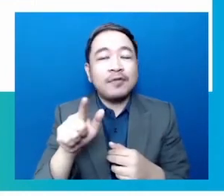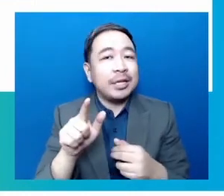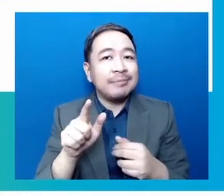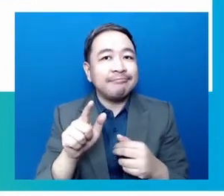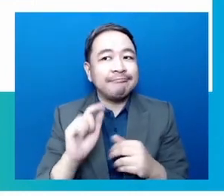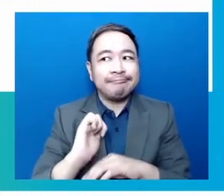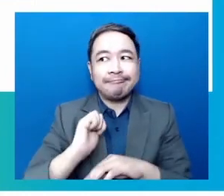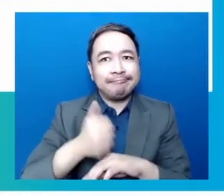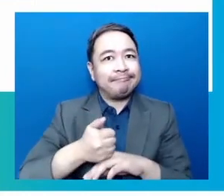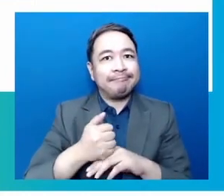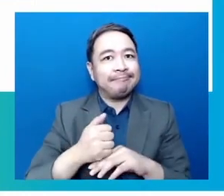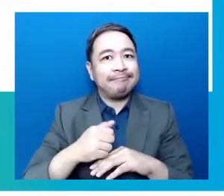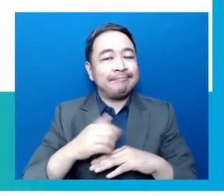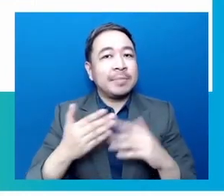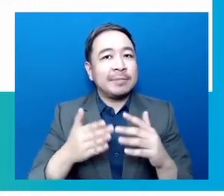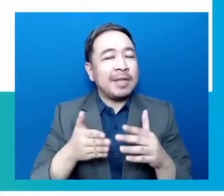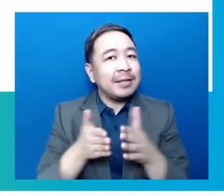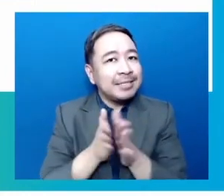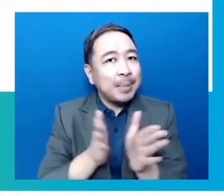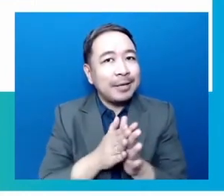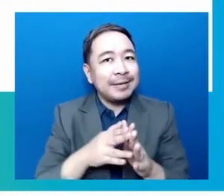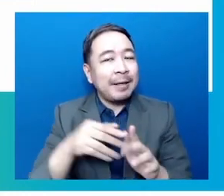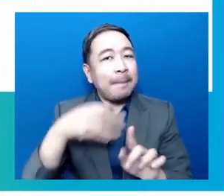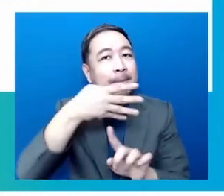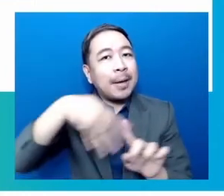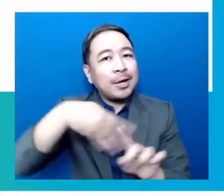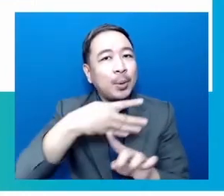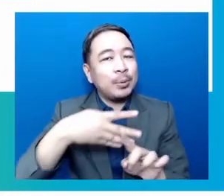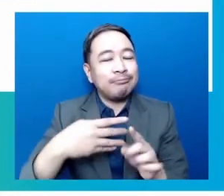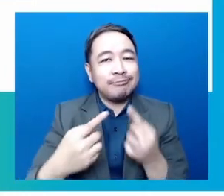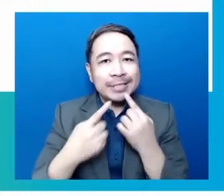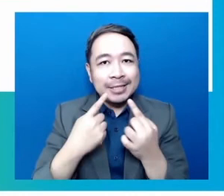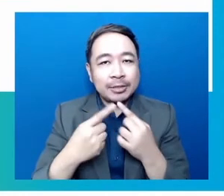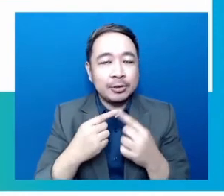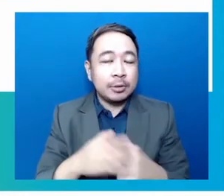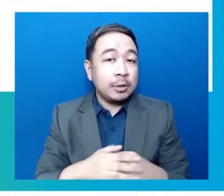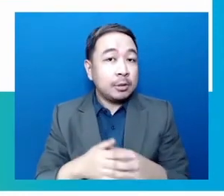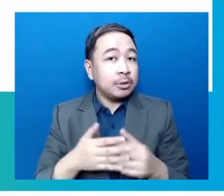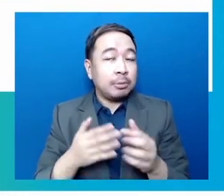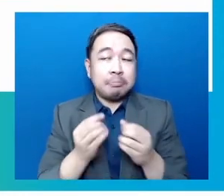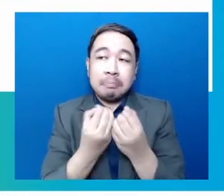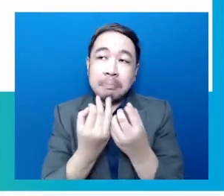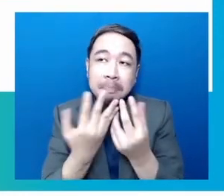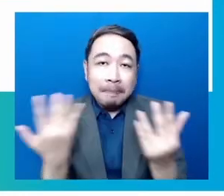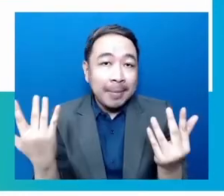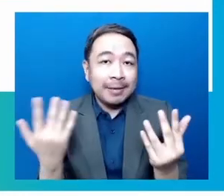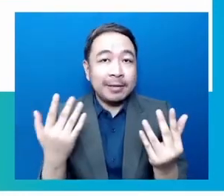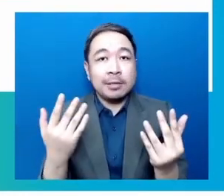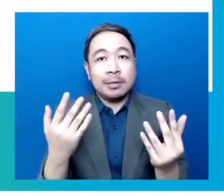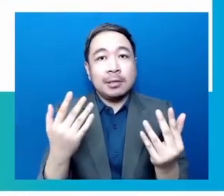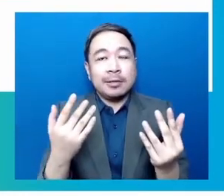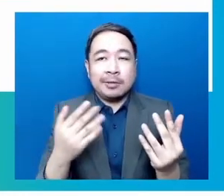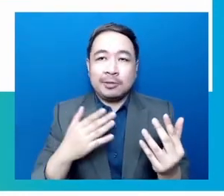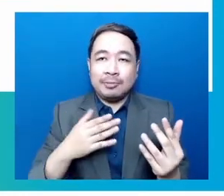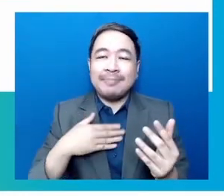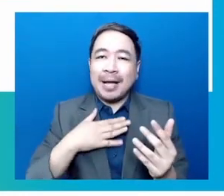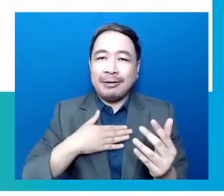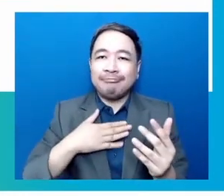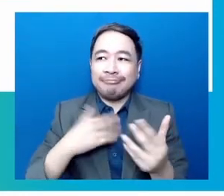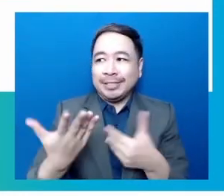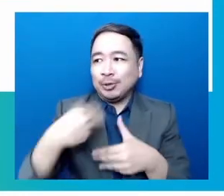discussion. I'm very happy that you already covered a lot of things, which is also my points. So